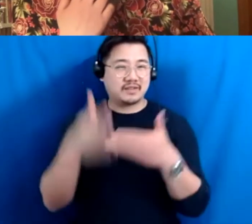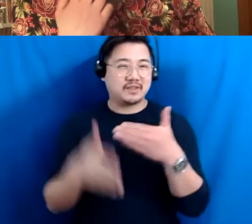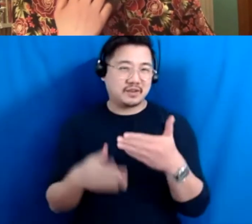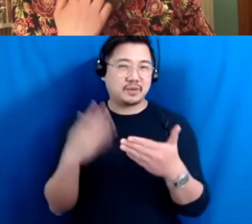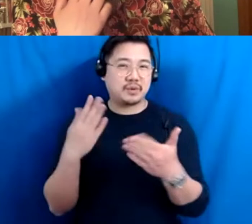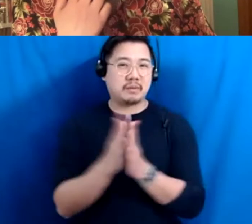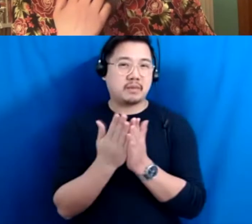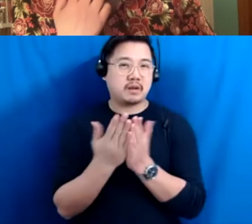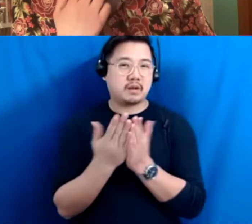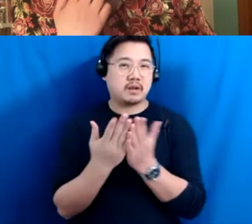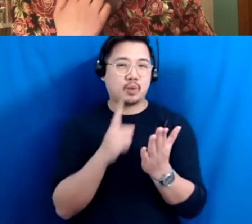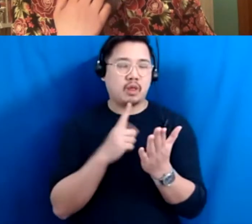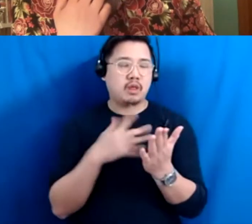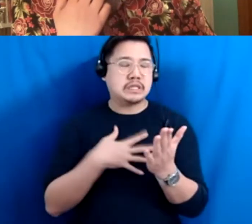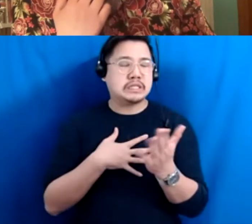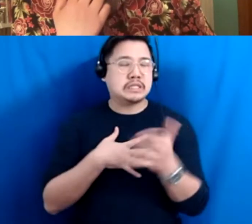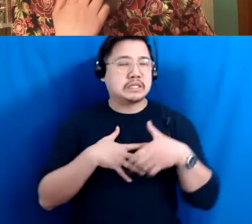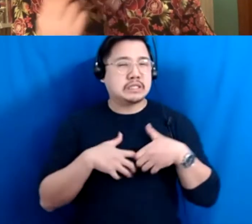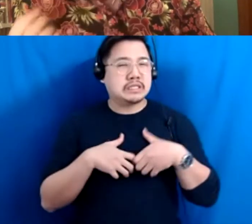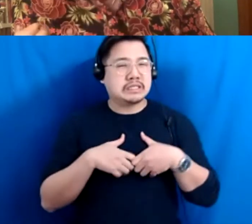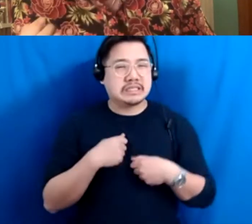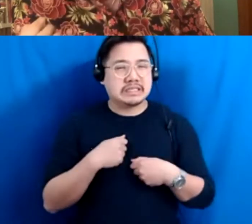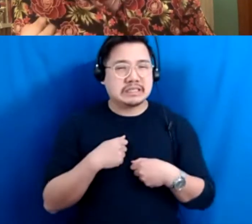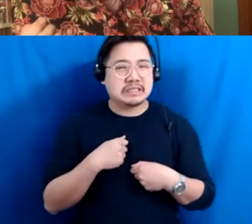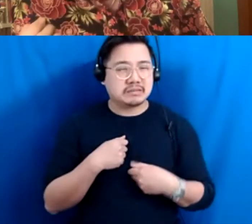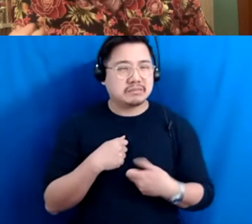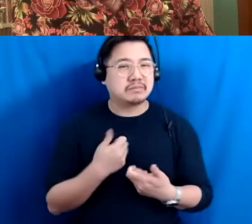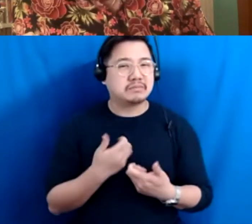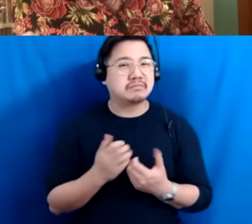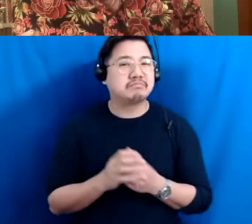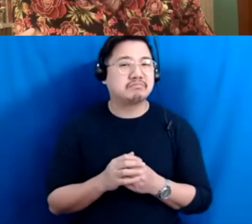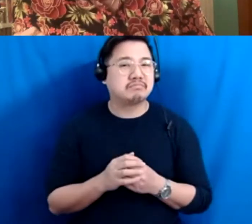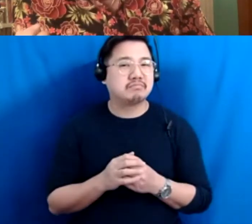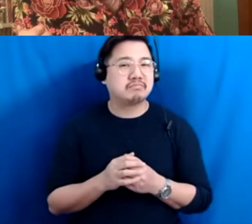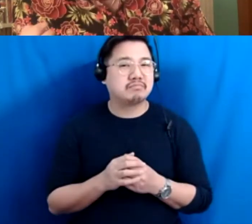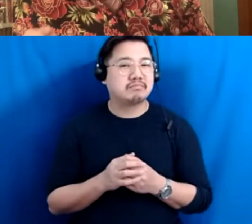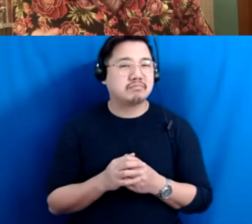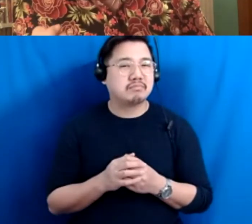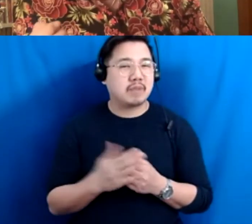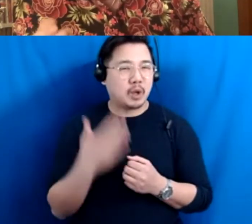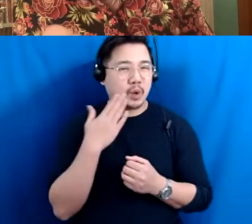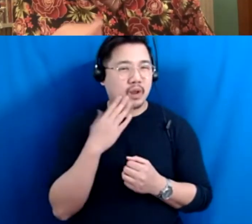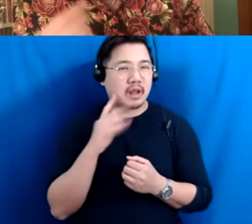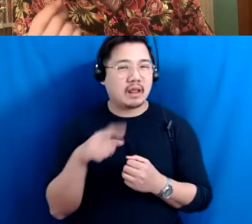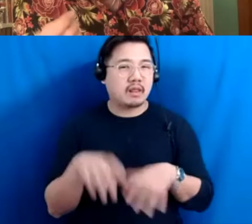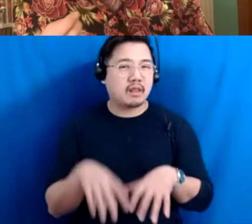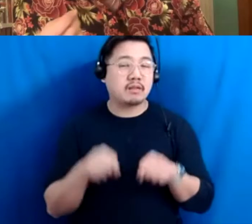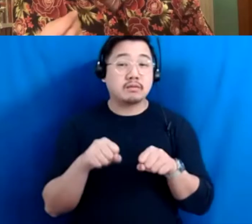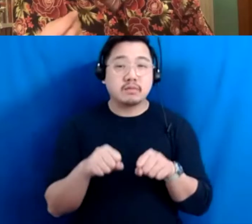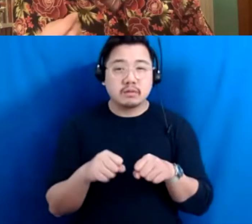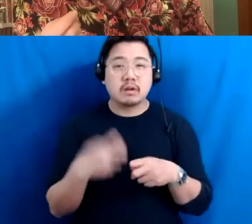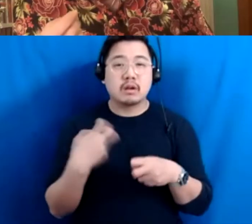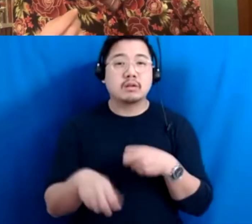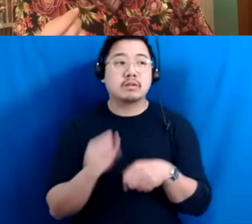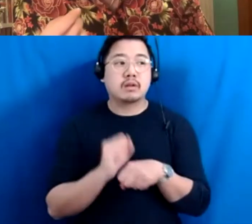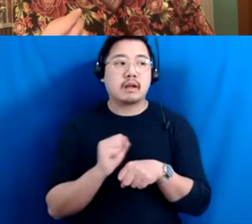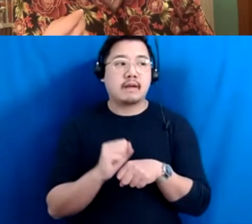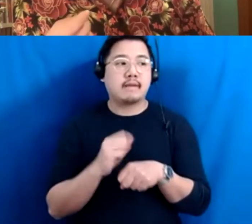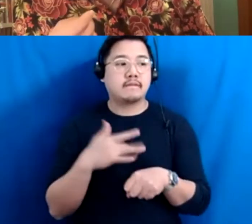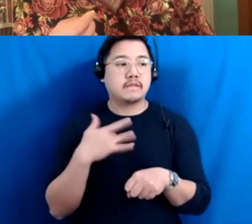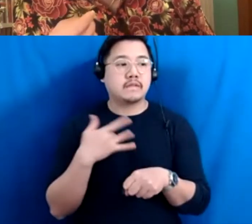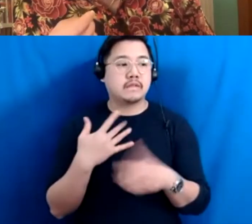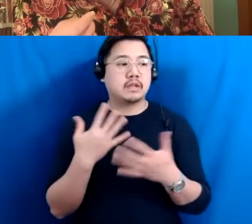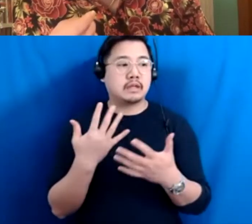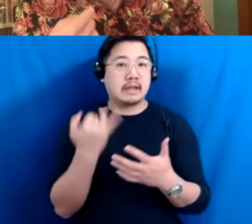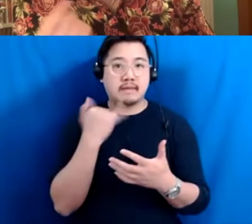me, and I knew I was going to take a really hard job, and I thought, if I don't start generating new work now,